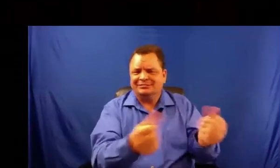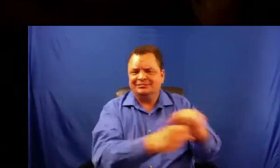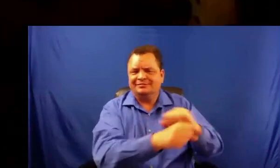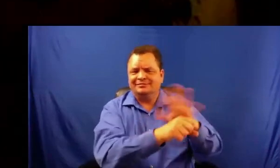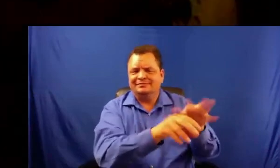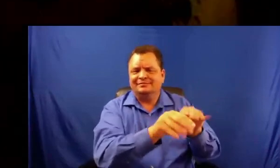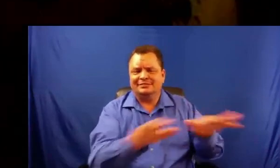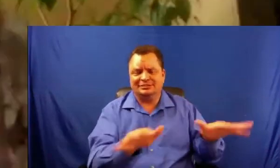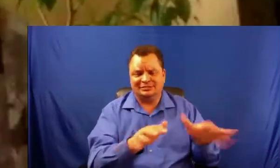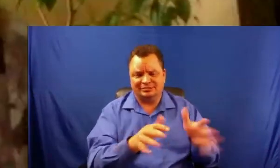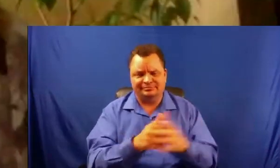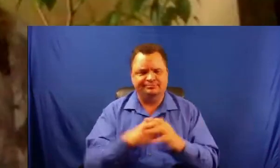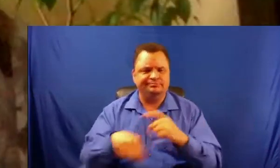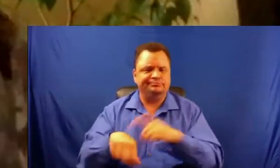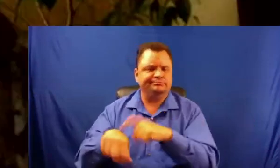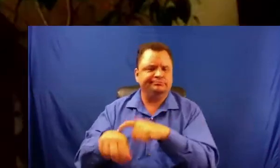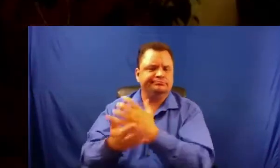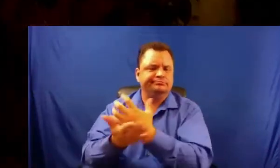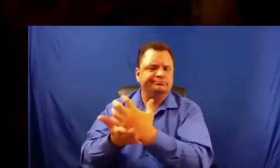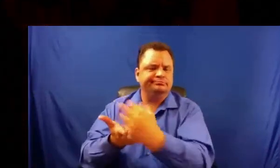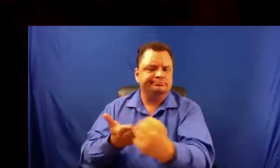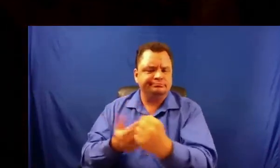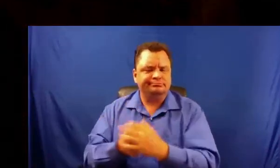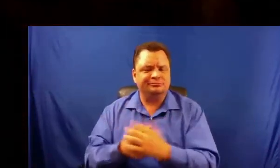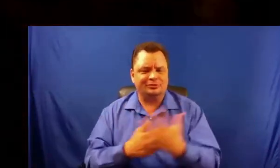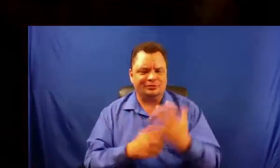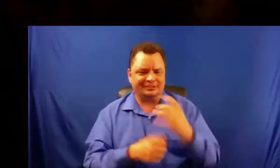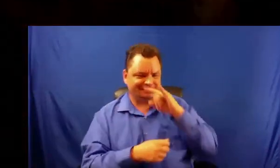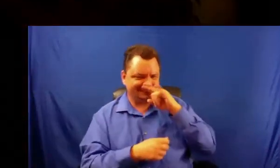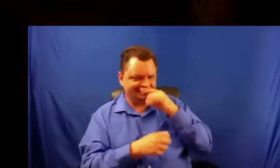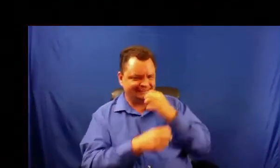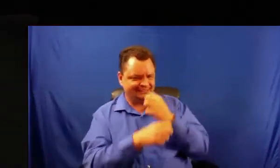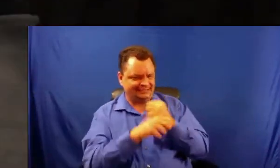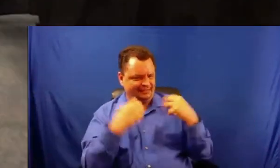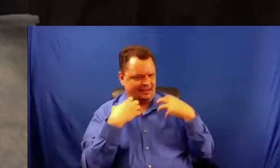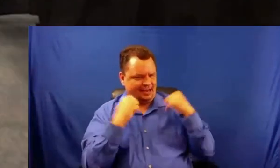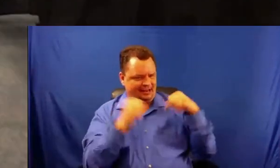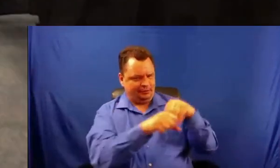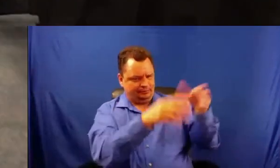keeping our kids safe and healthy and in-person learning. Thank you.